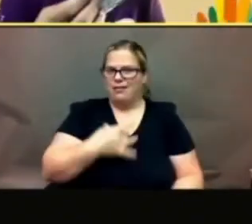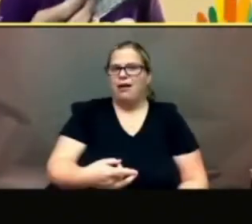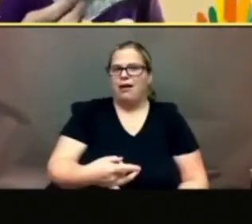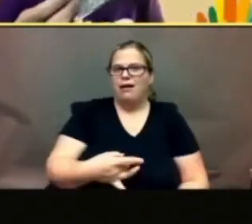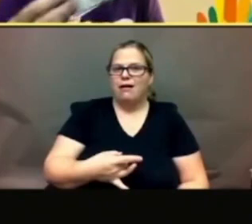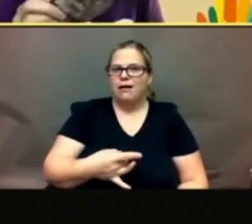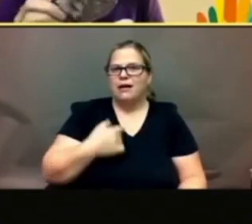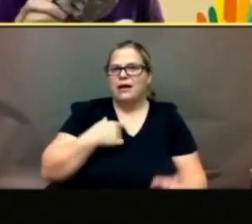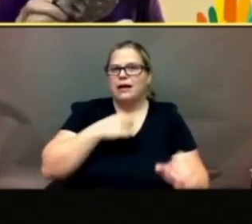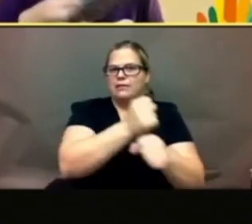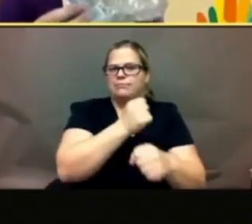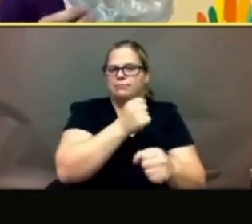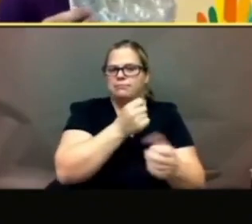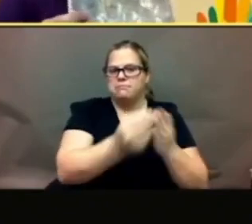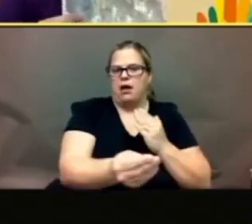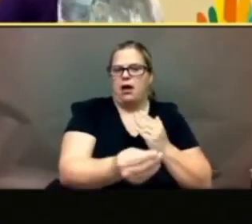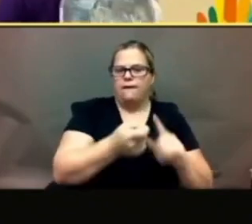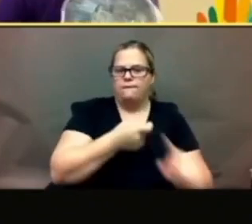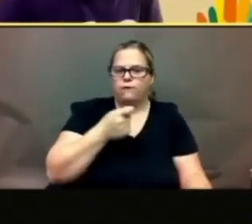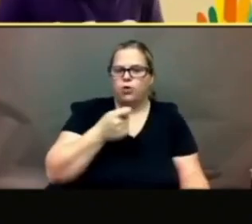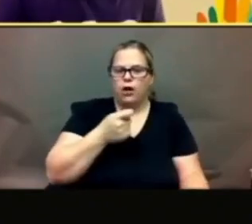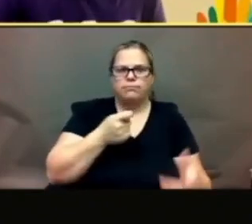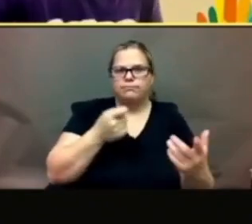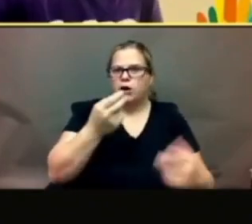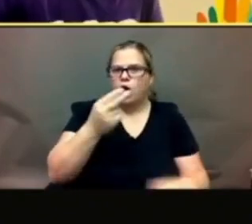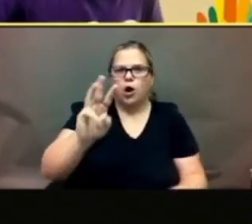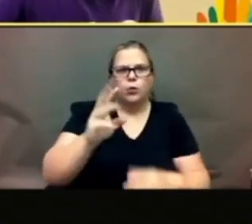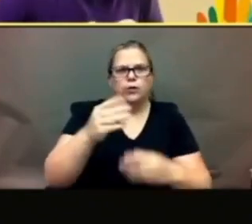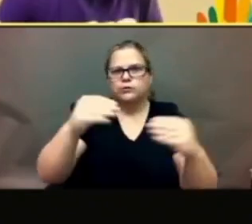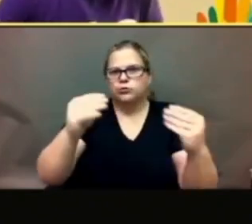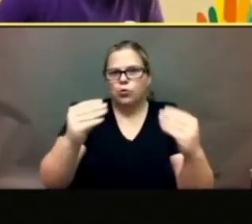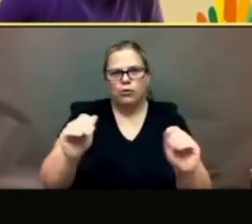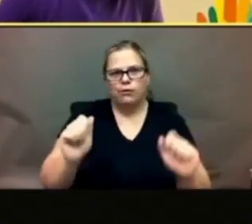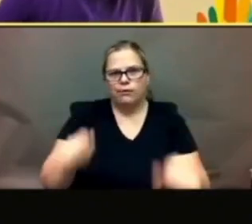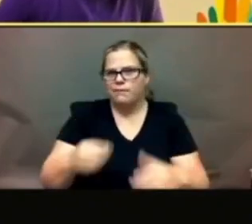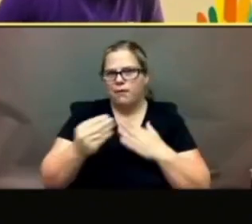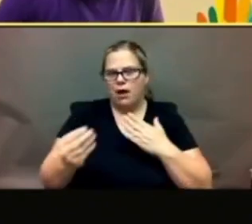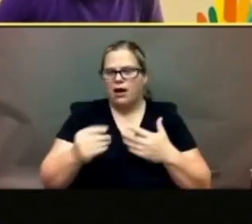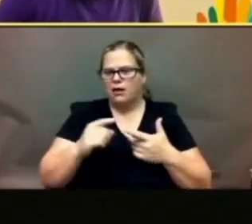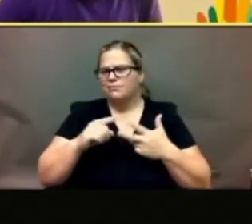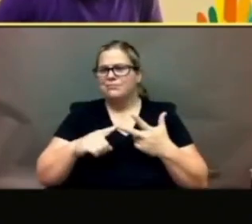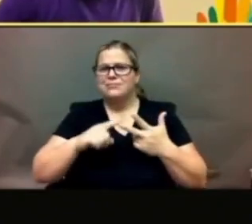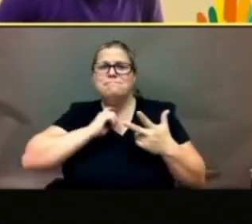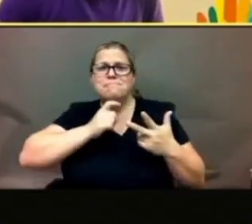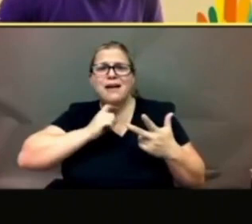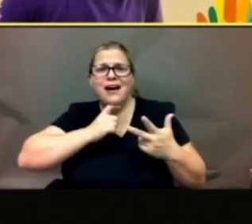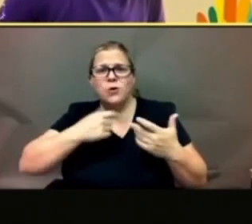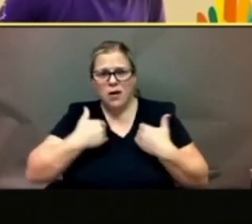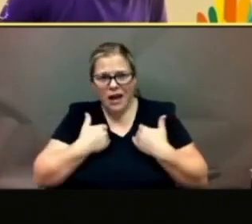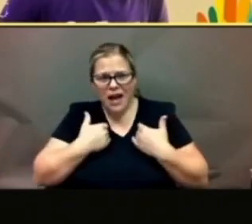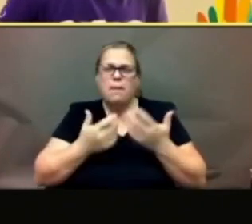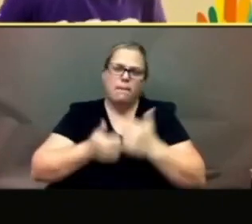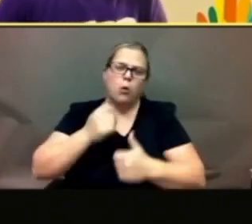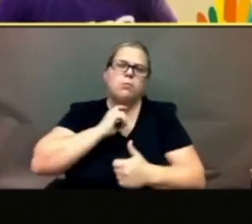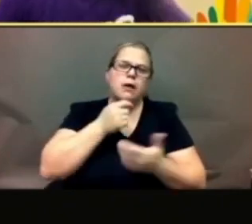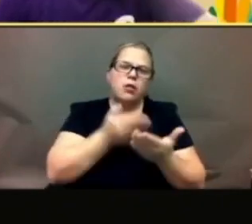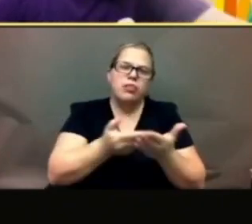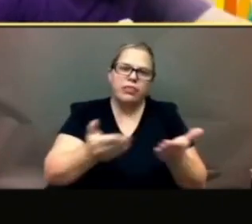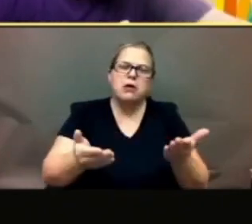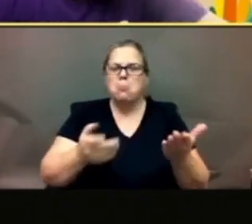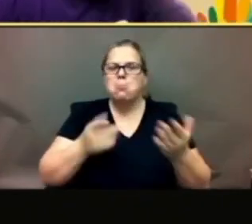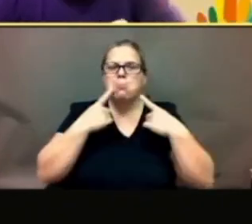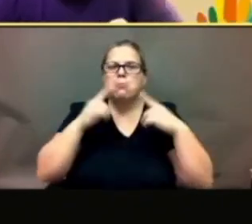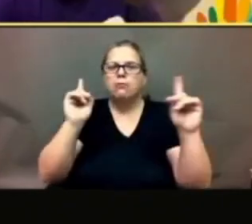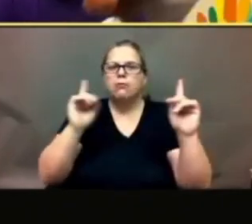of disposable pie plates. Anything metallic, or most things that are metallic, will work. And so you can, if you